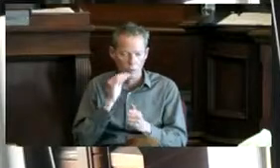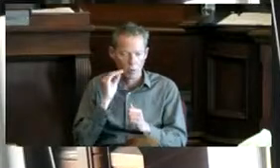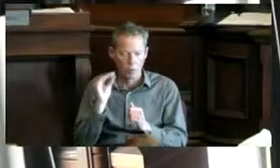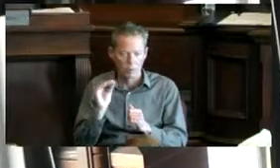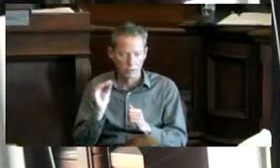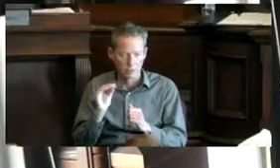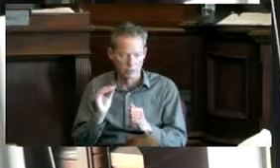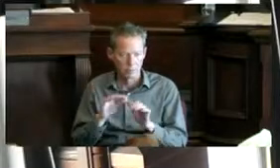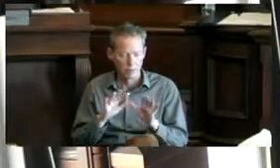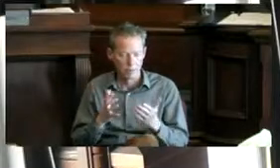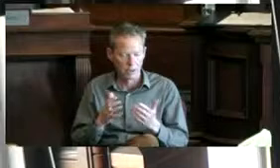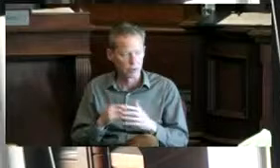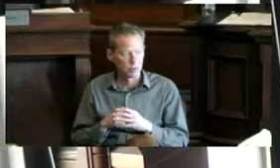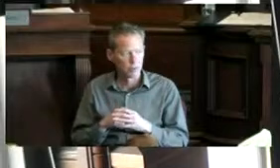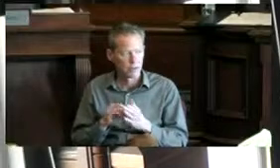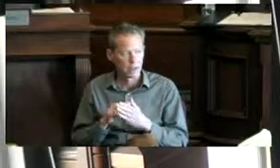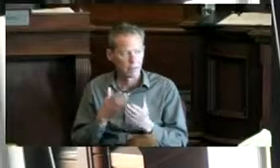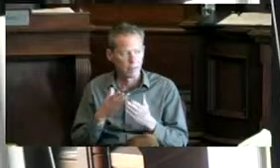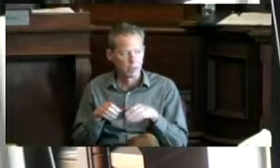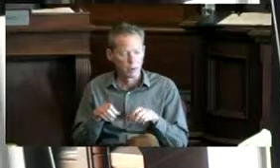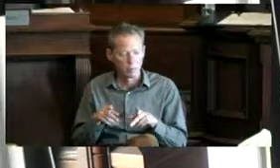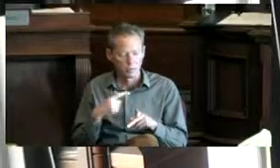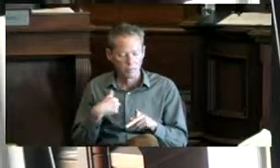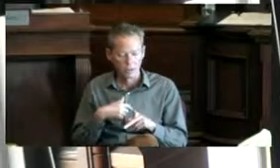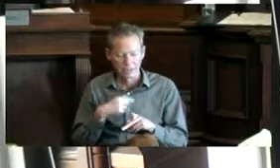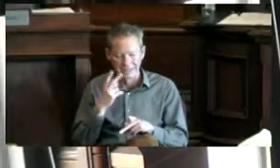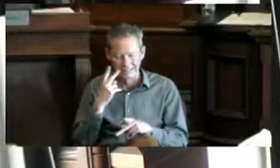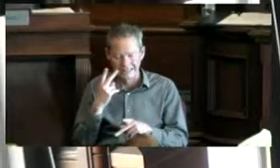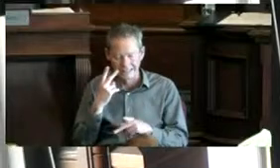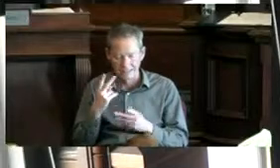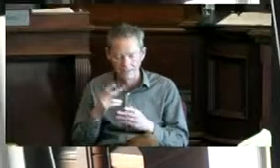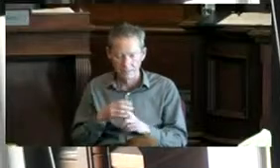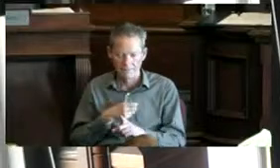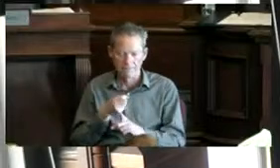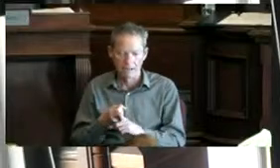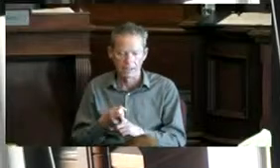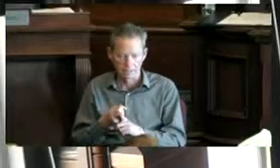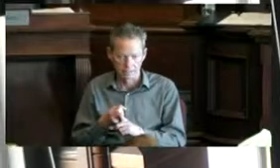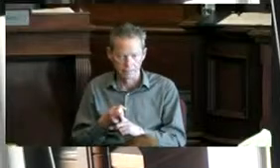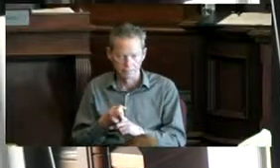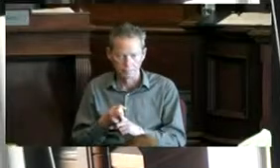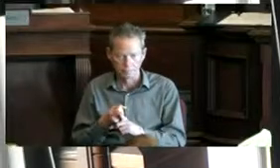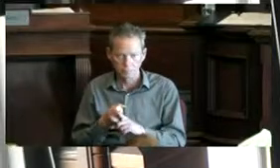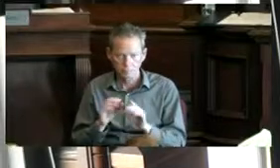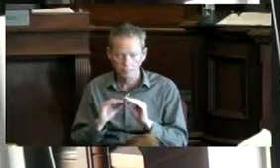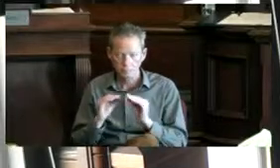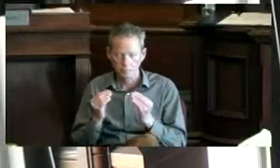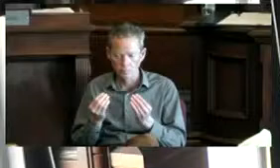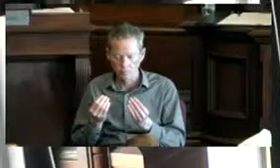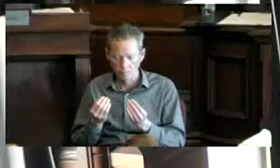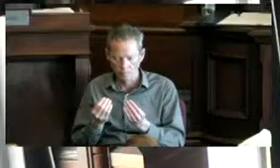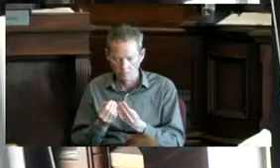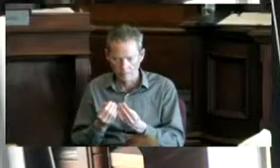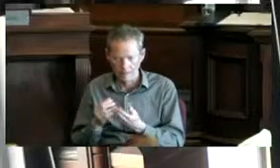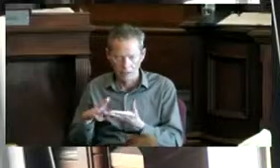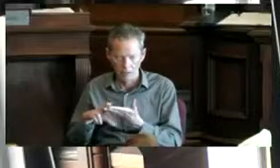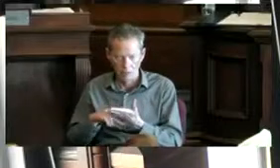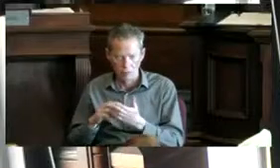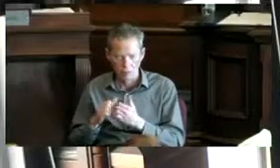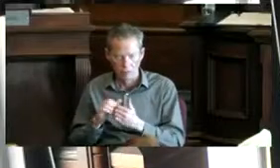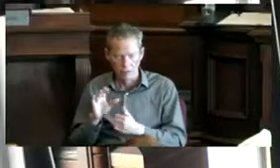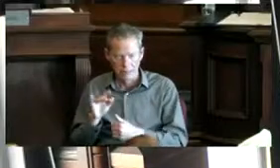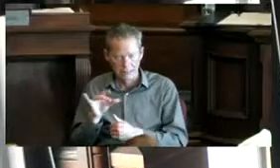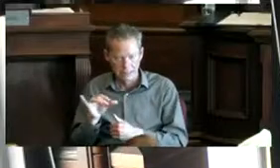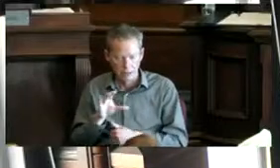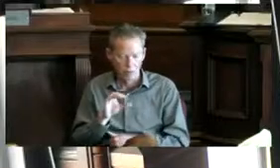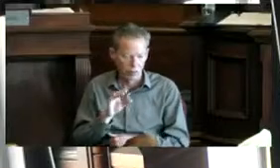So that might be an opportunity for us to see the effect that organizations that are contracting with the city or